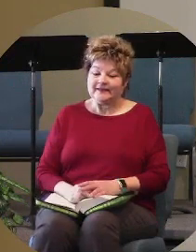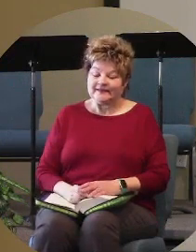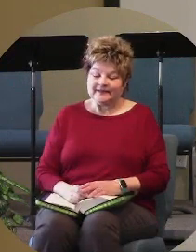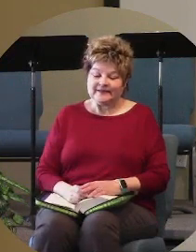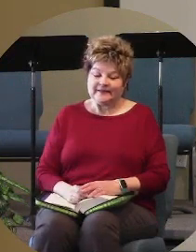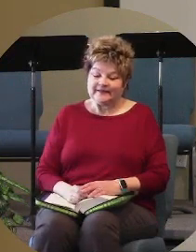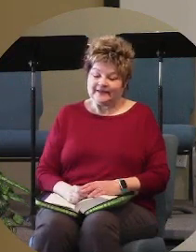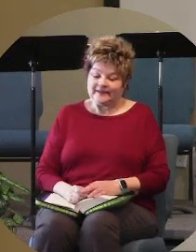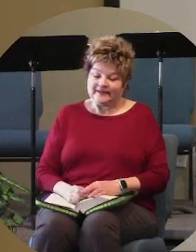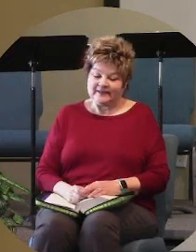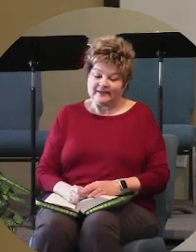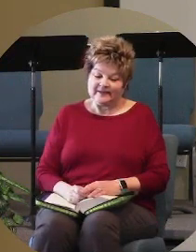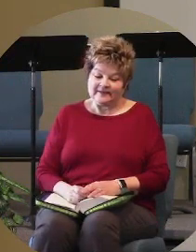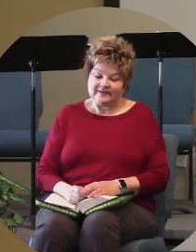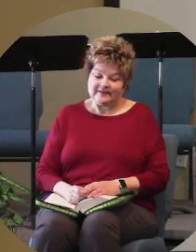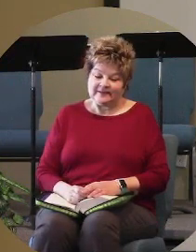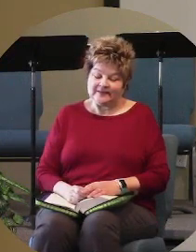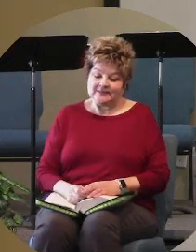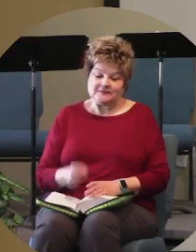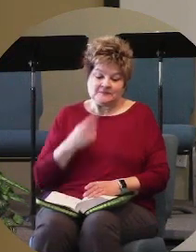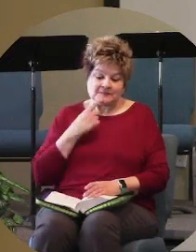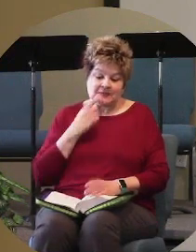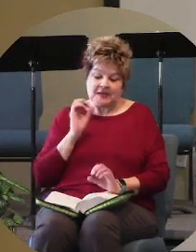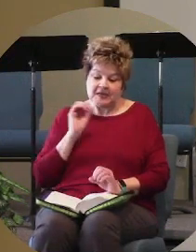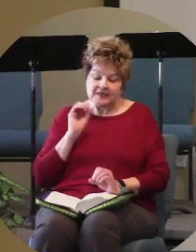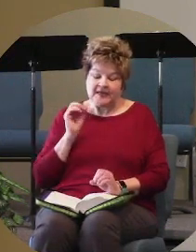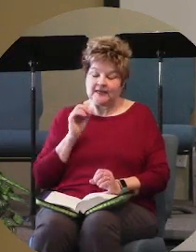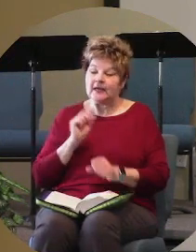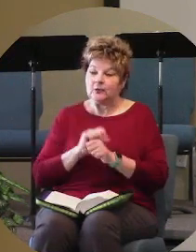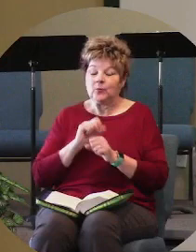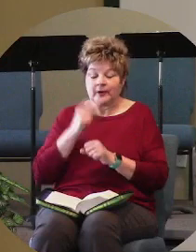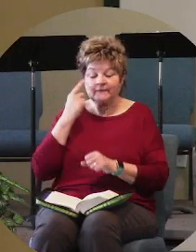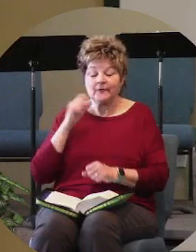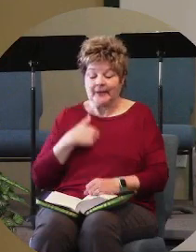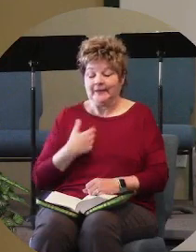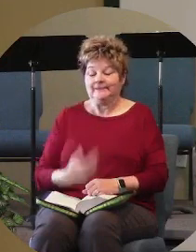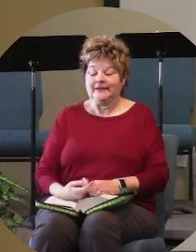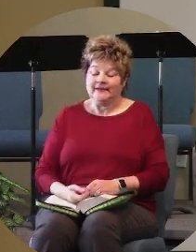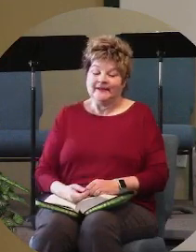I mean, that's to say nothing other than it worked for me.